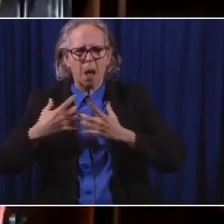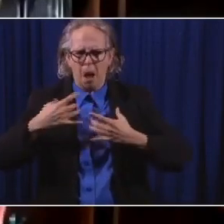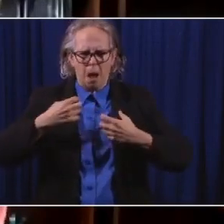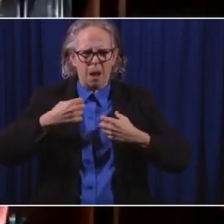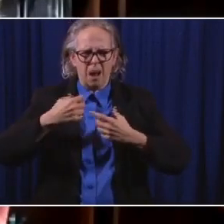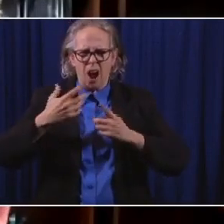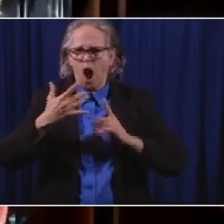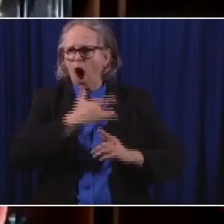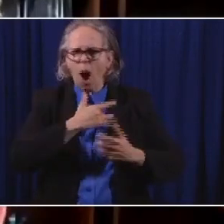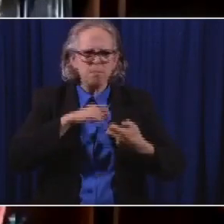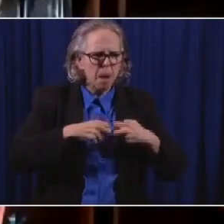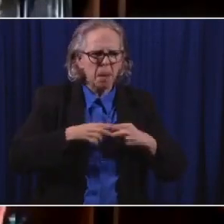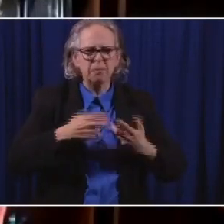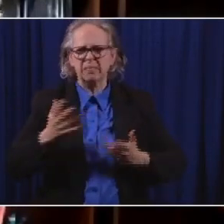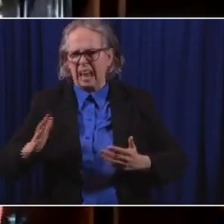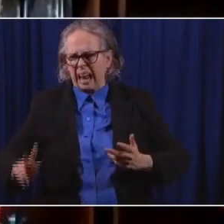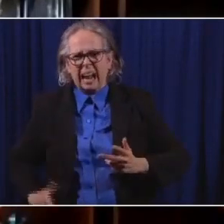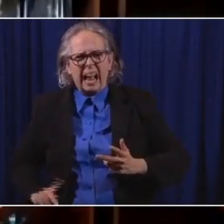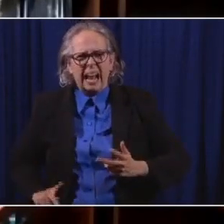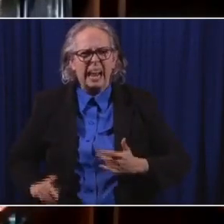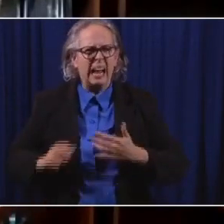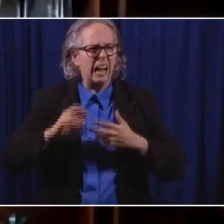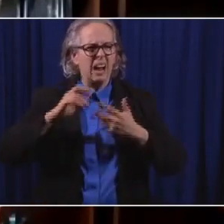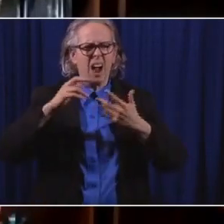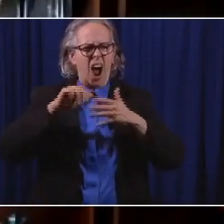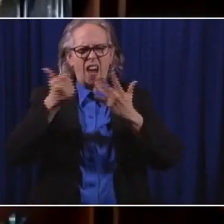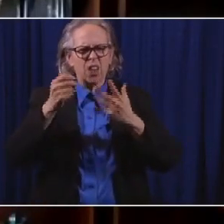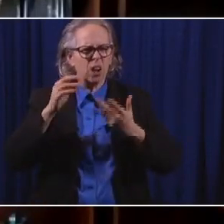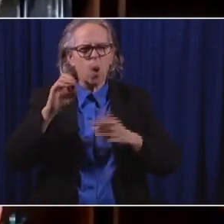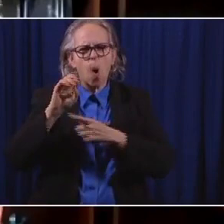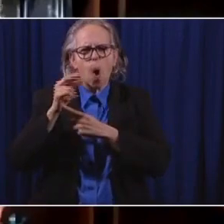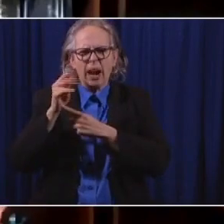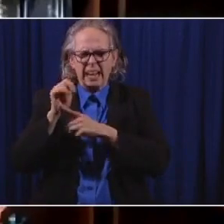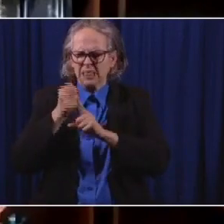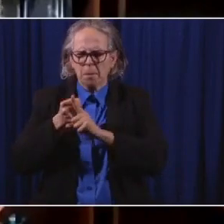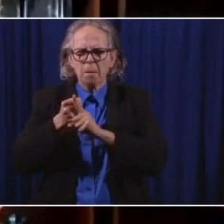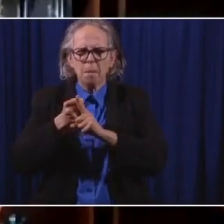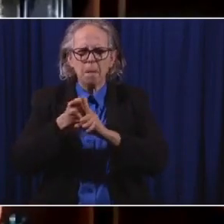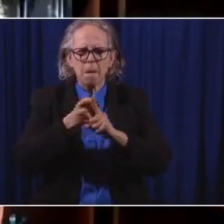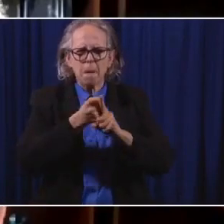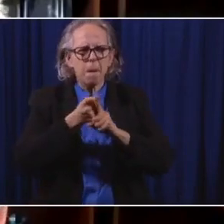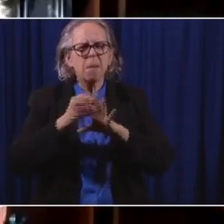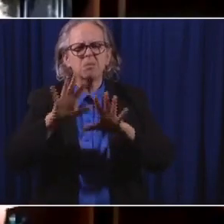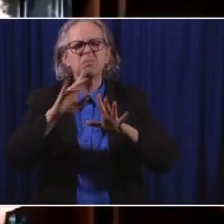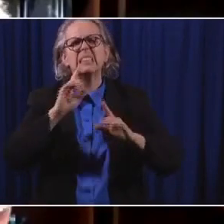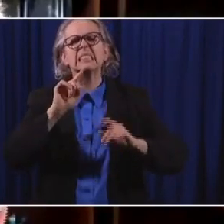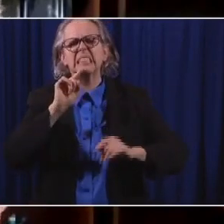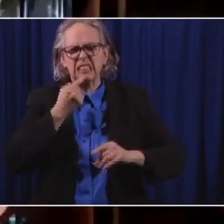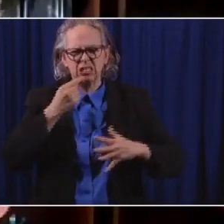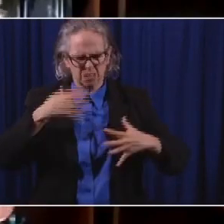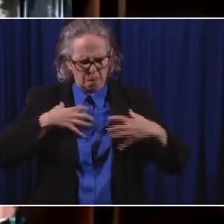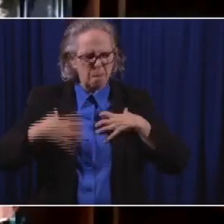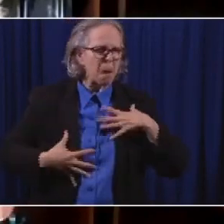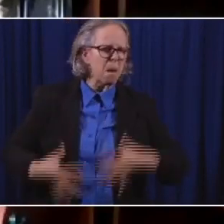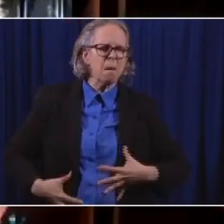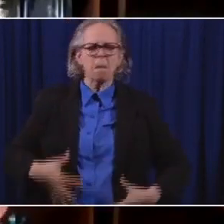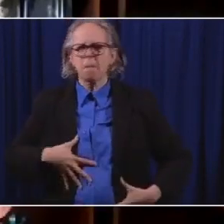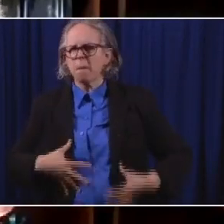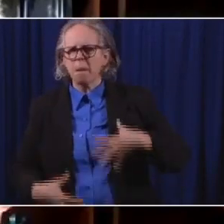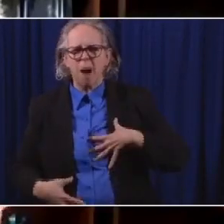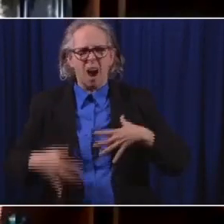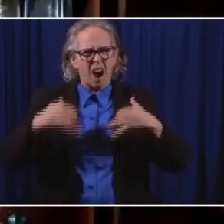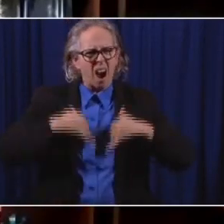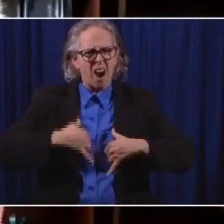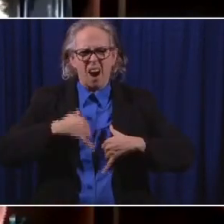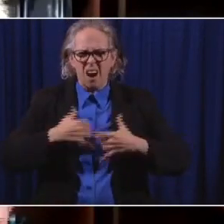and inflammation of other organs. And there's definitely a cadre of individuals who 6-9 months plus